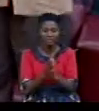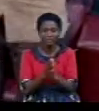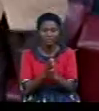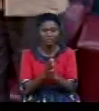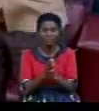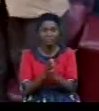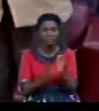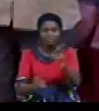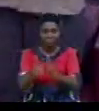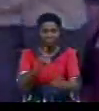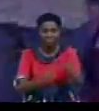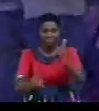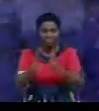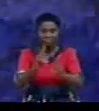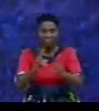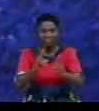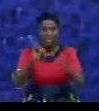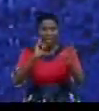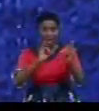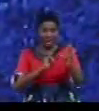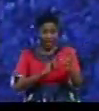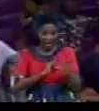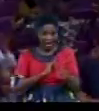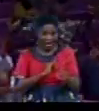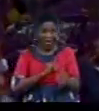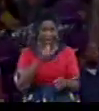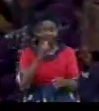say I am free